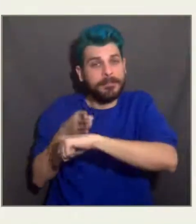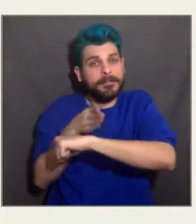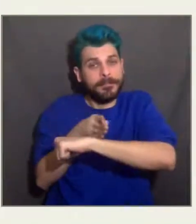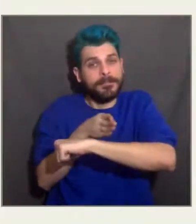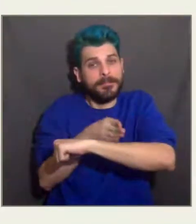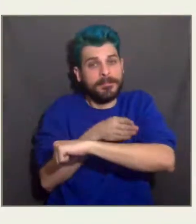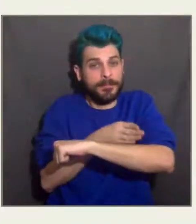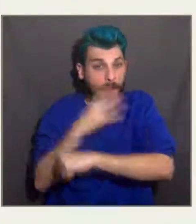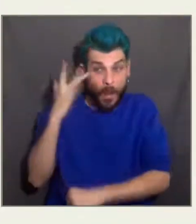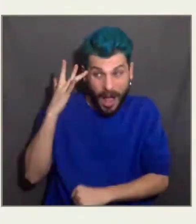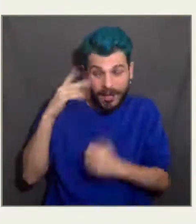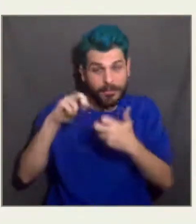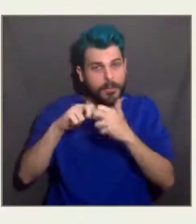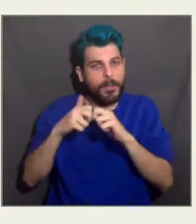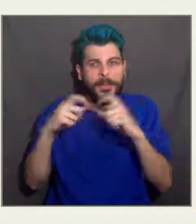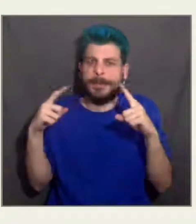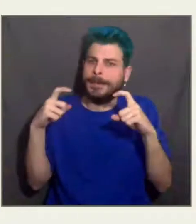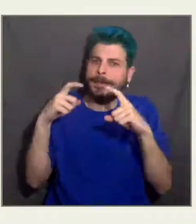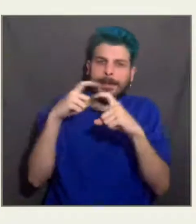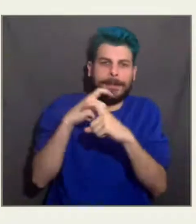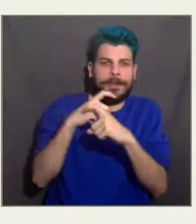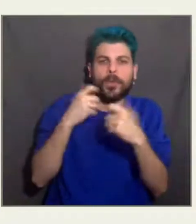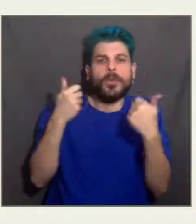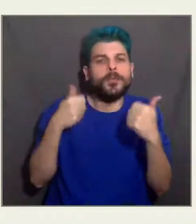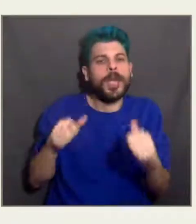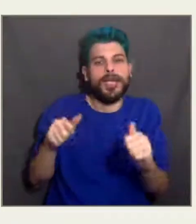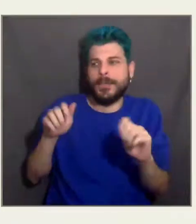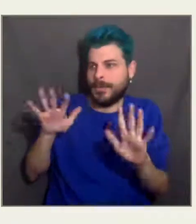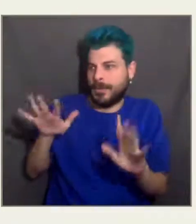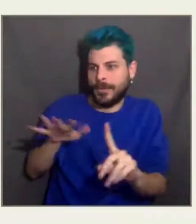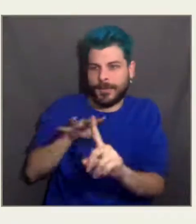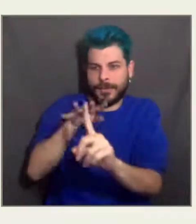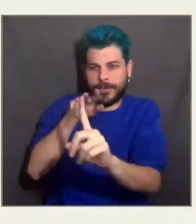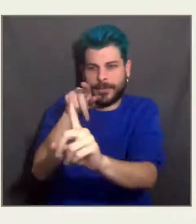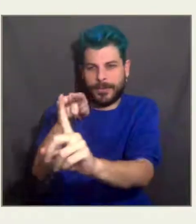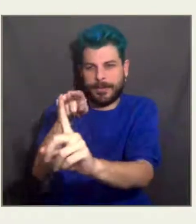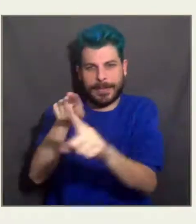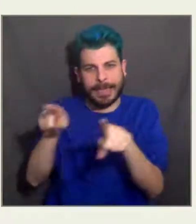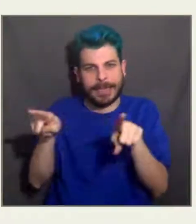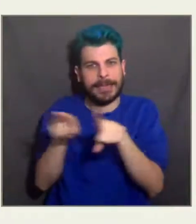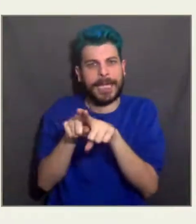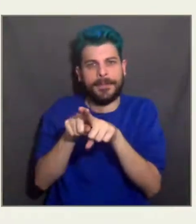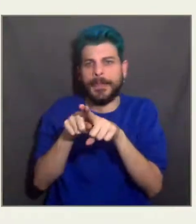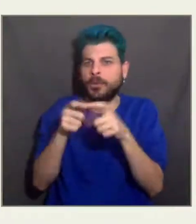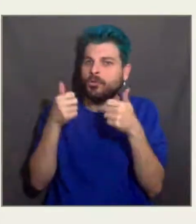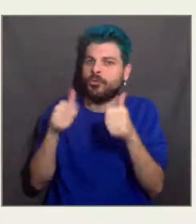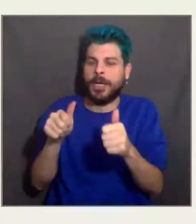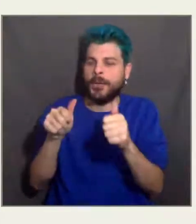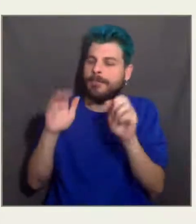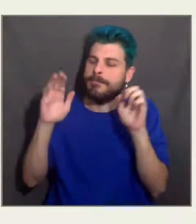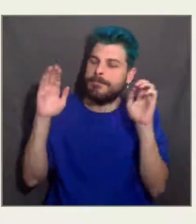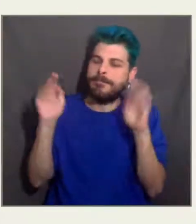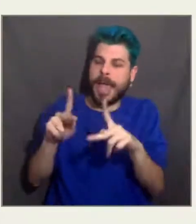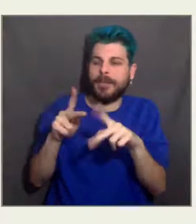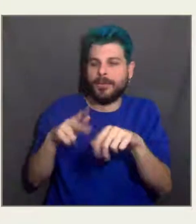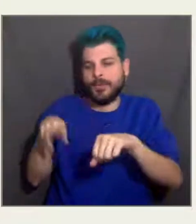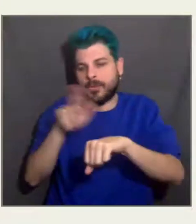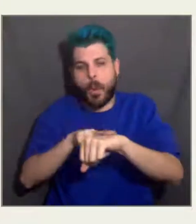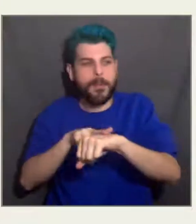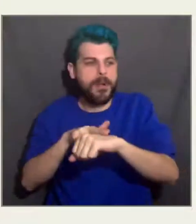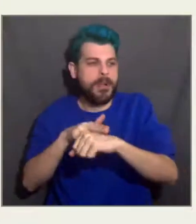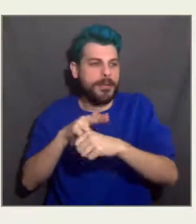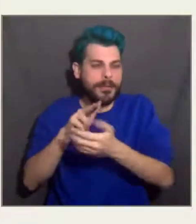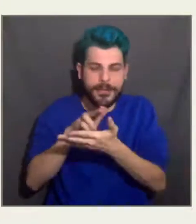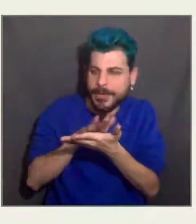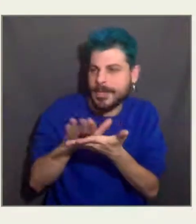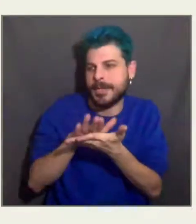we're all working towards the same vision, which is getting our region back to normal and picked up. So we're working on our part,